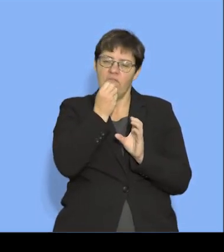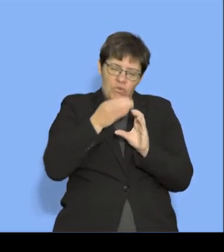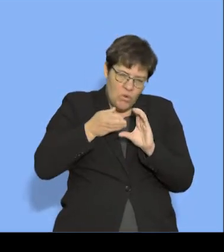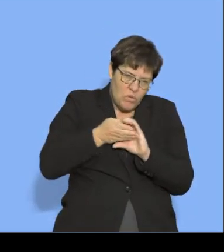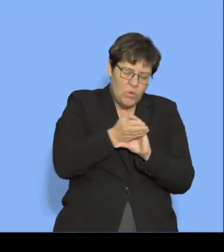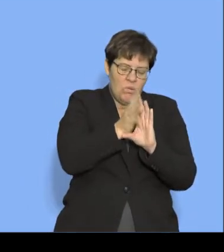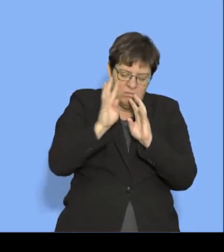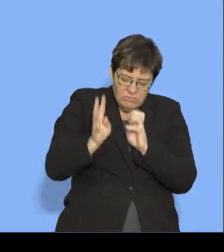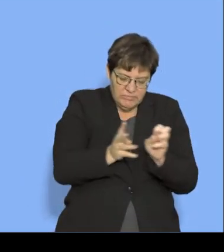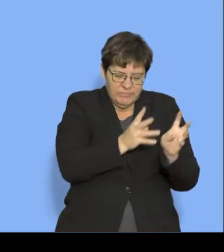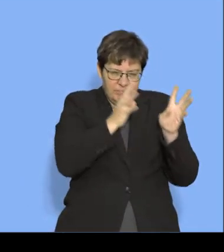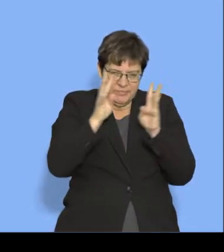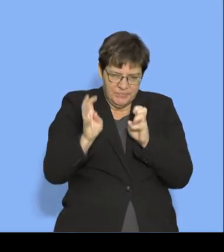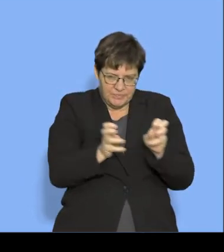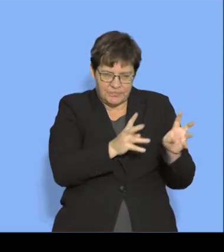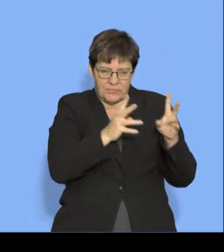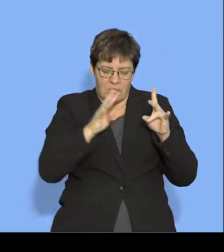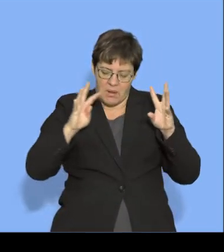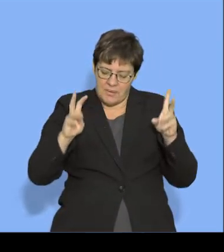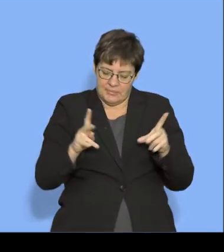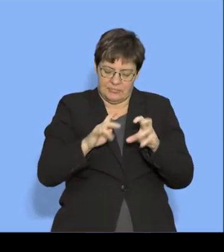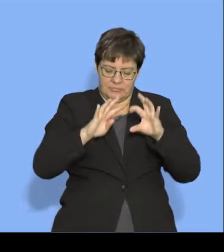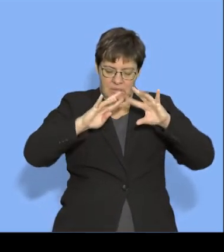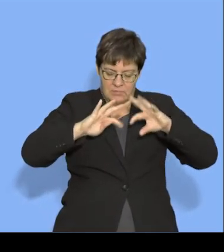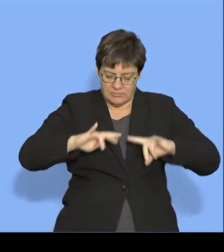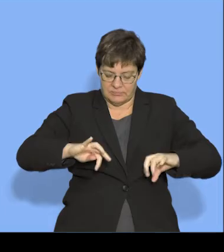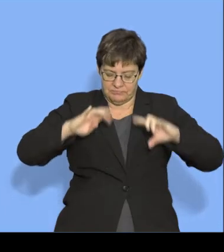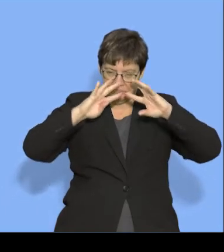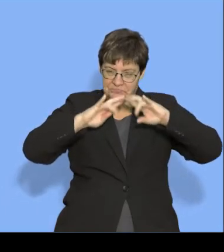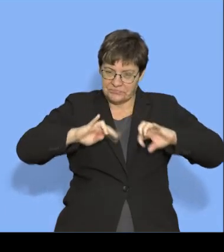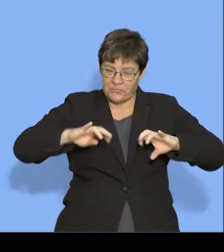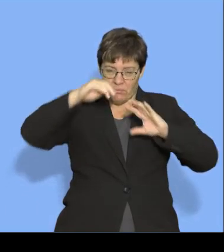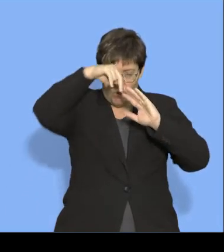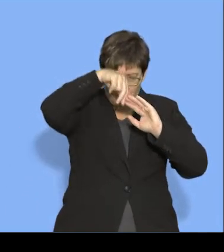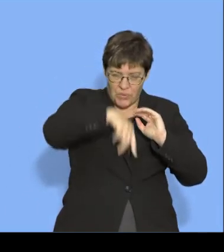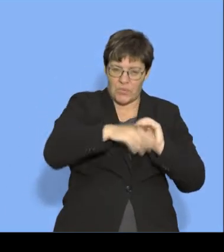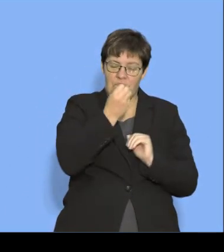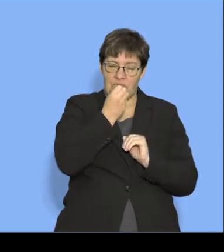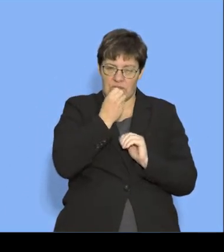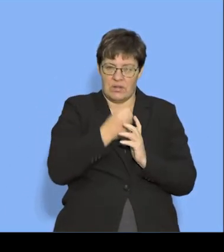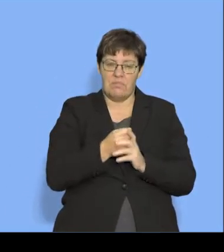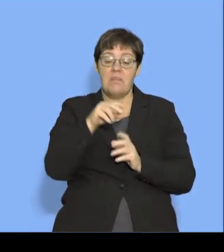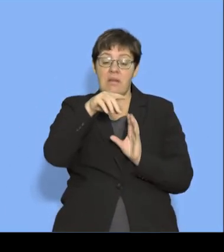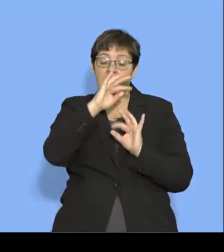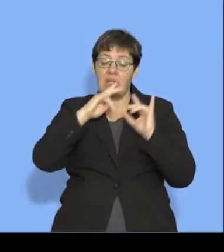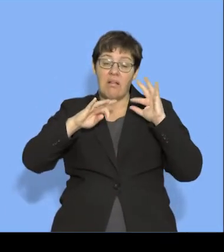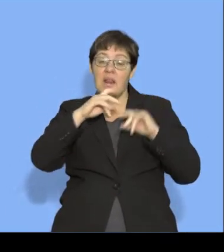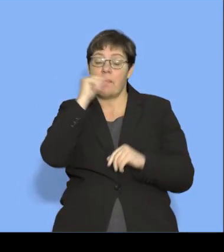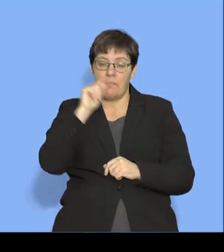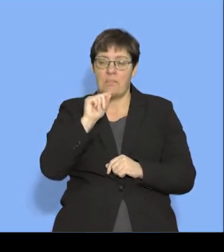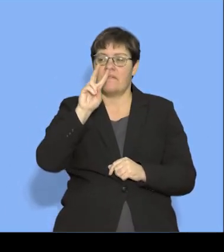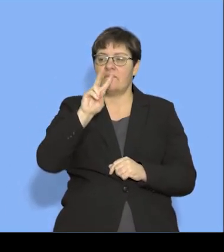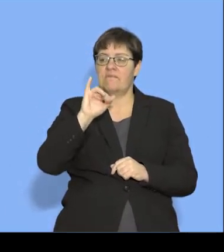which the food passes. Lining that on the internal surface are finger-like projections called